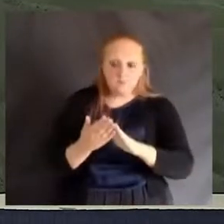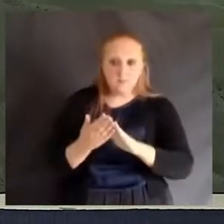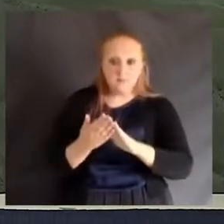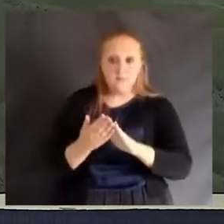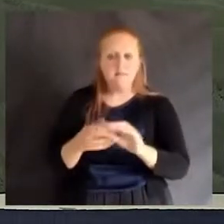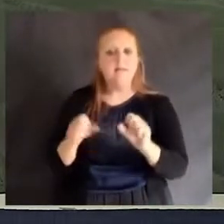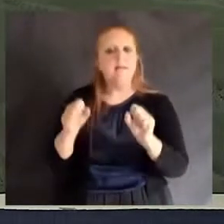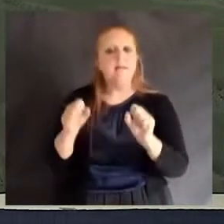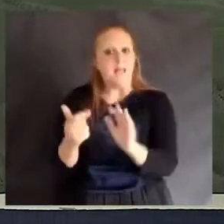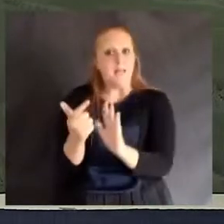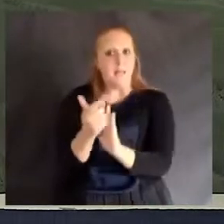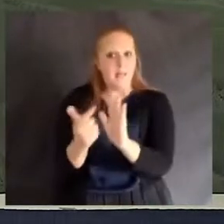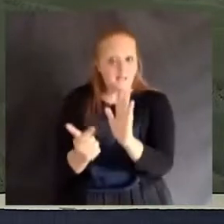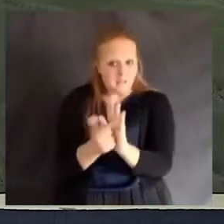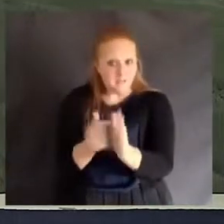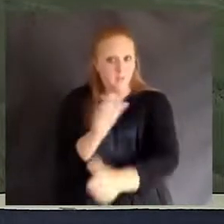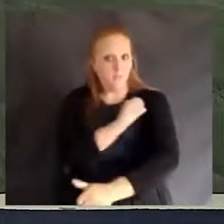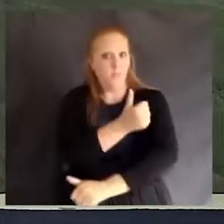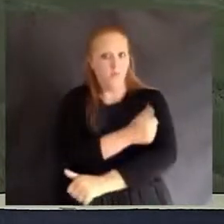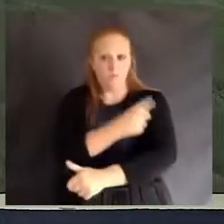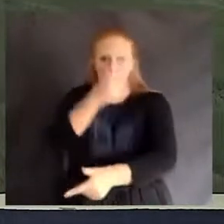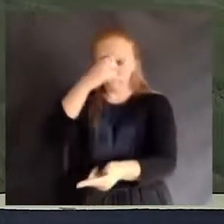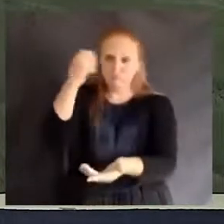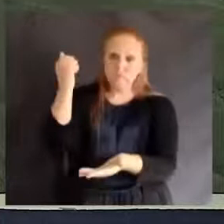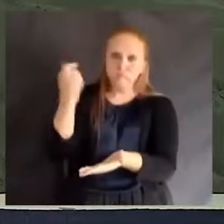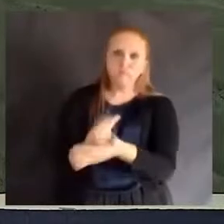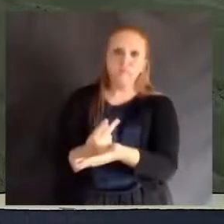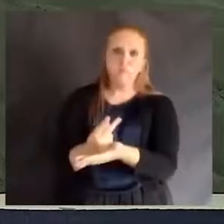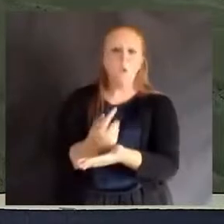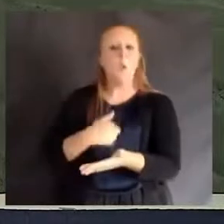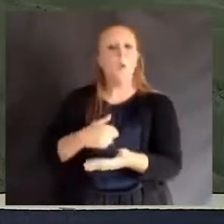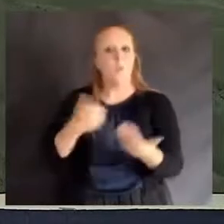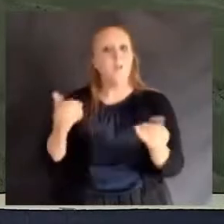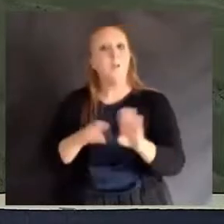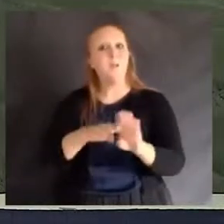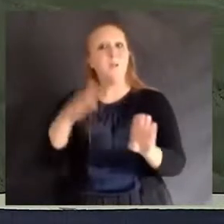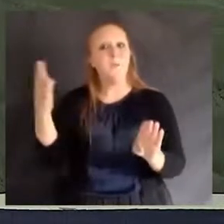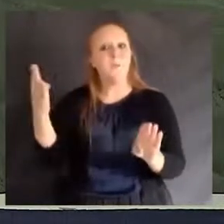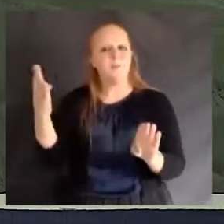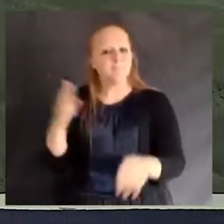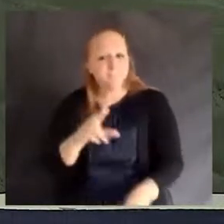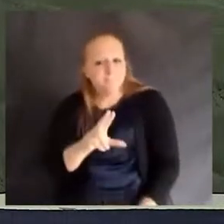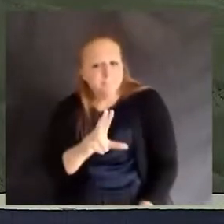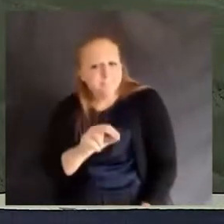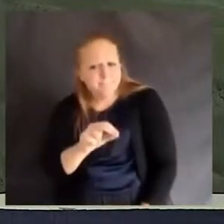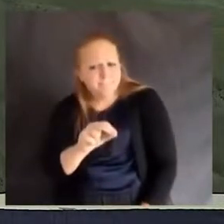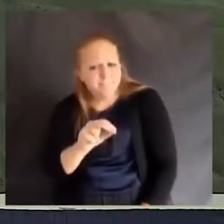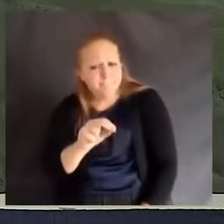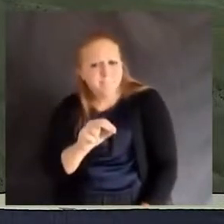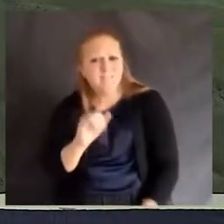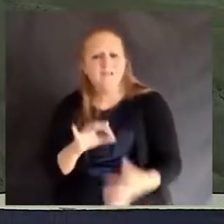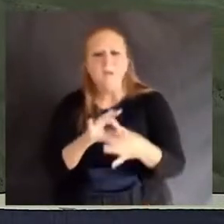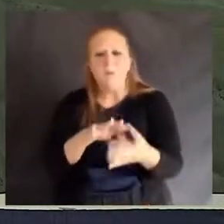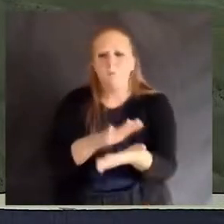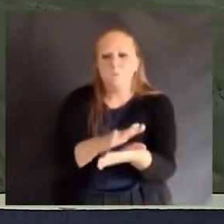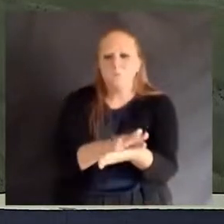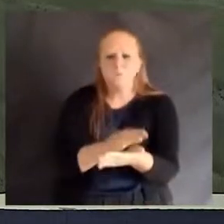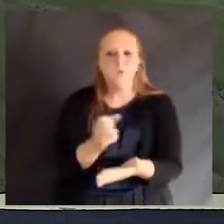to determine if they open or not. That is not, we have 700 school